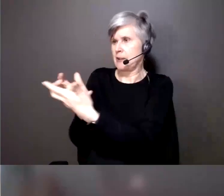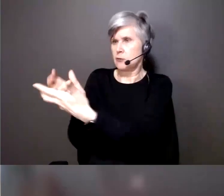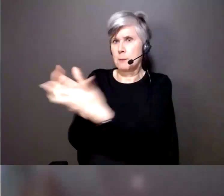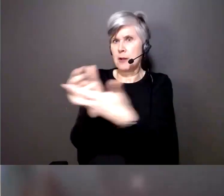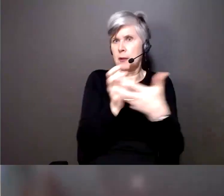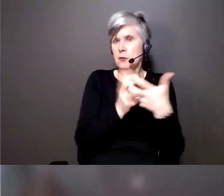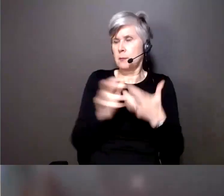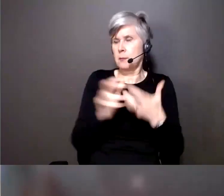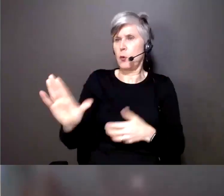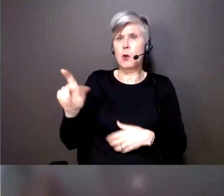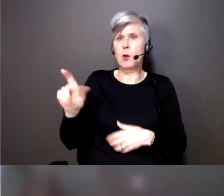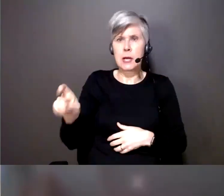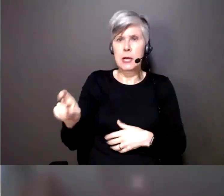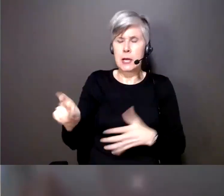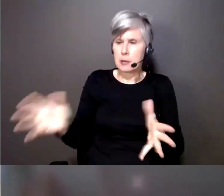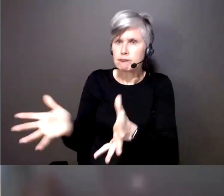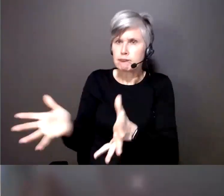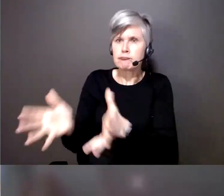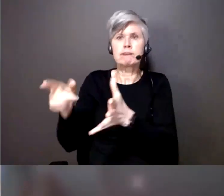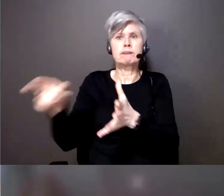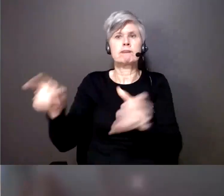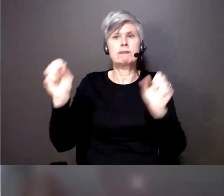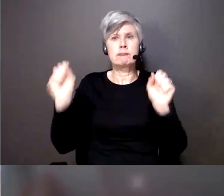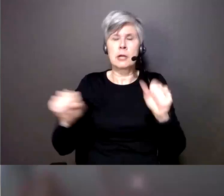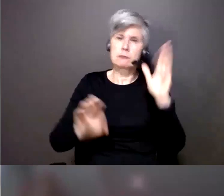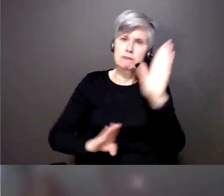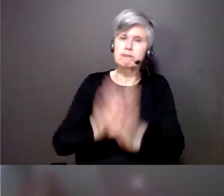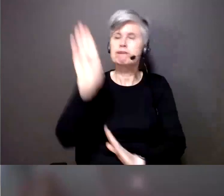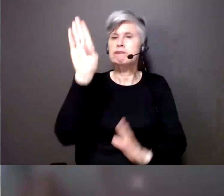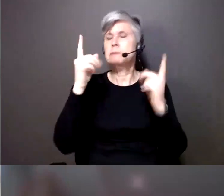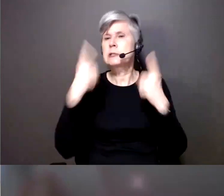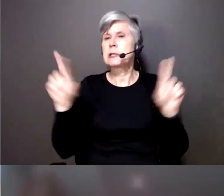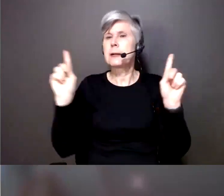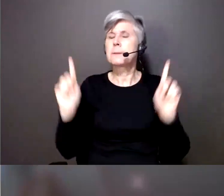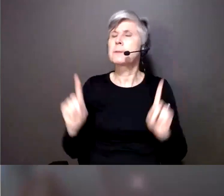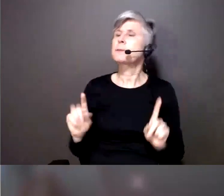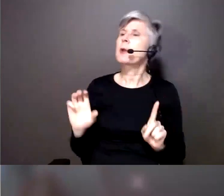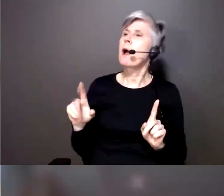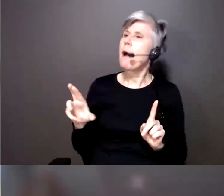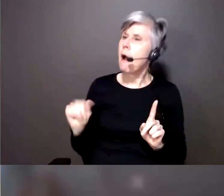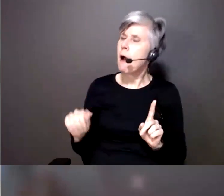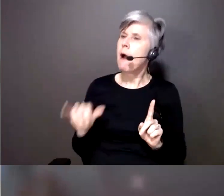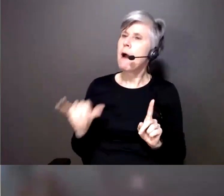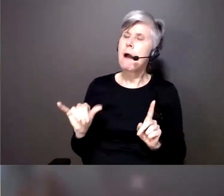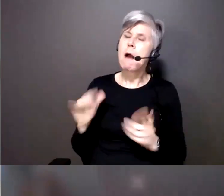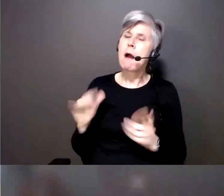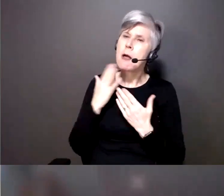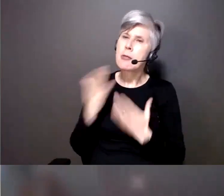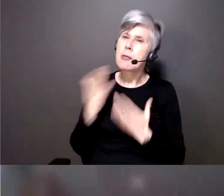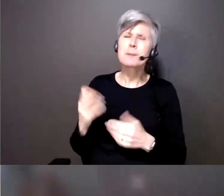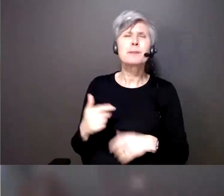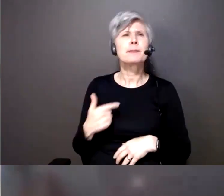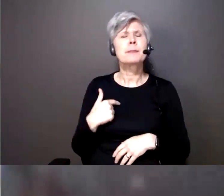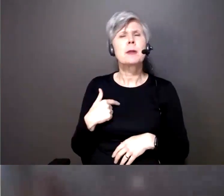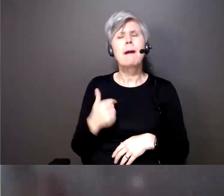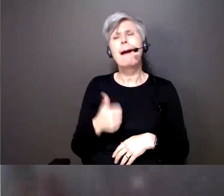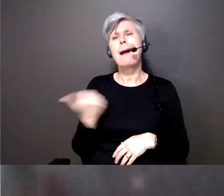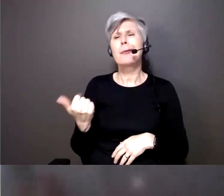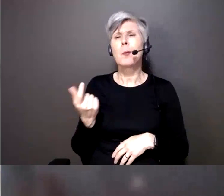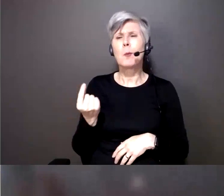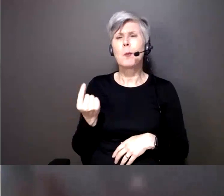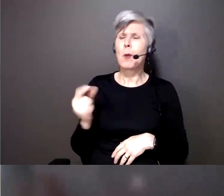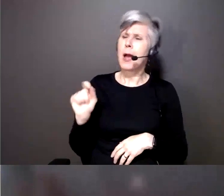Thanks for that, Luna, for that explanation. And there's another point that I'd like to ask you about. I know that often we talk about